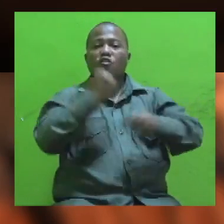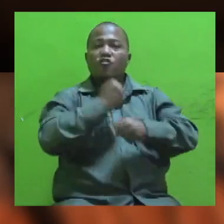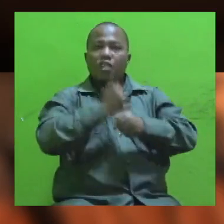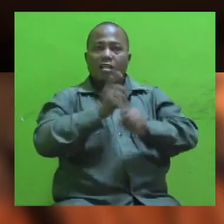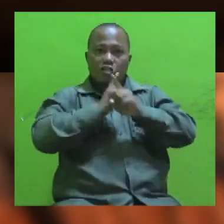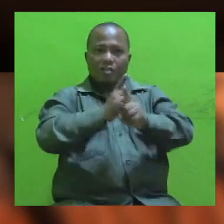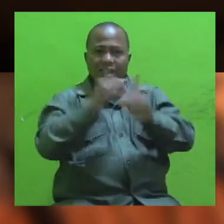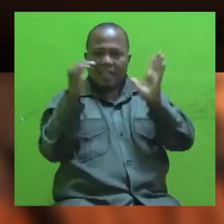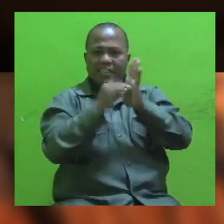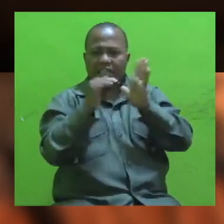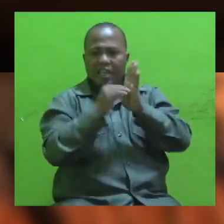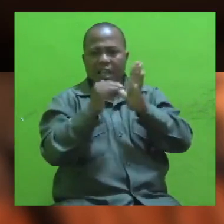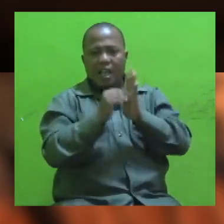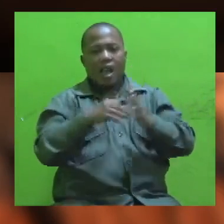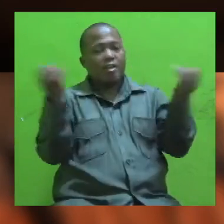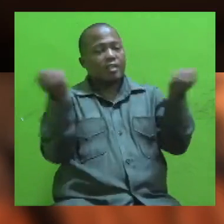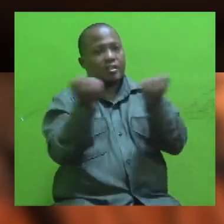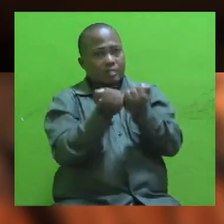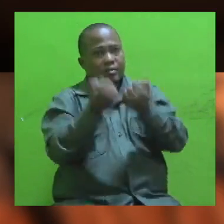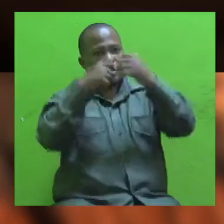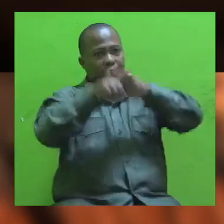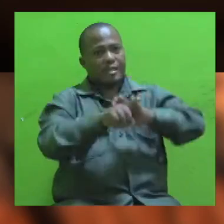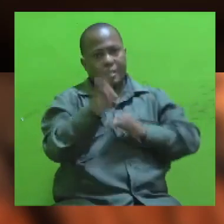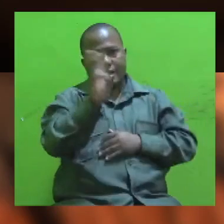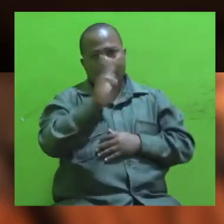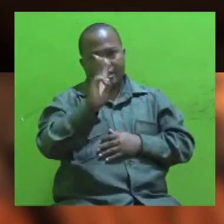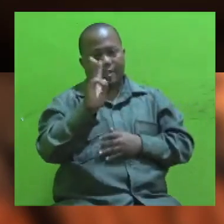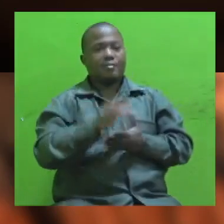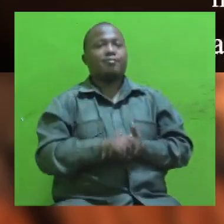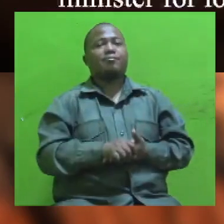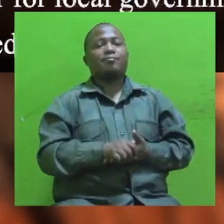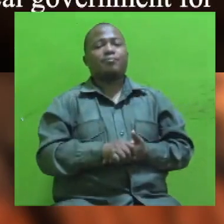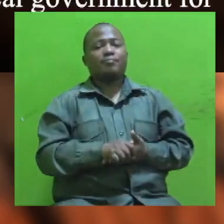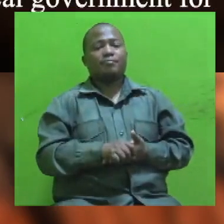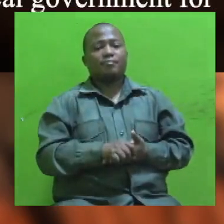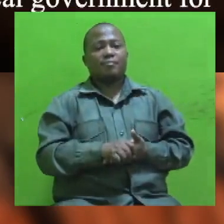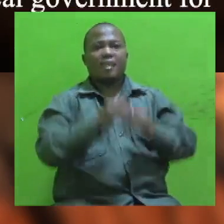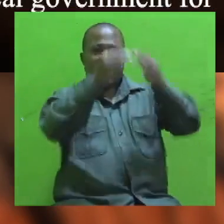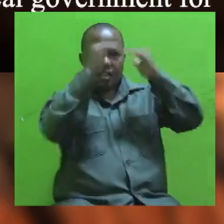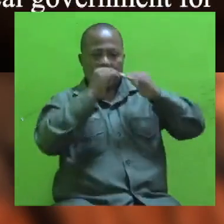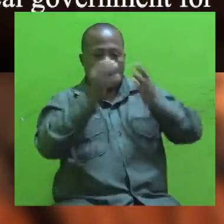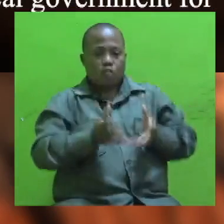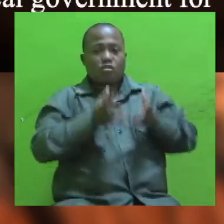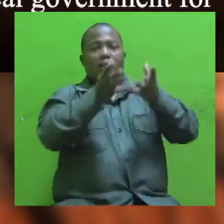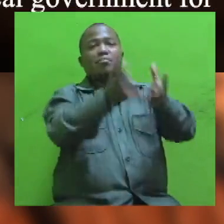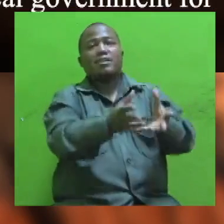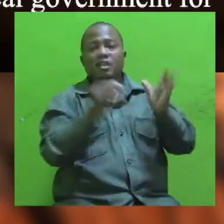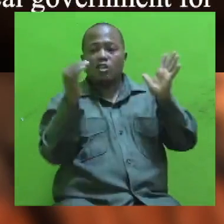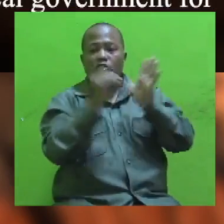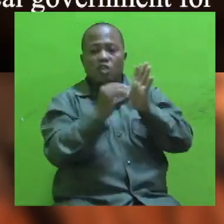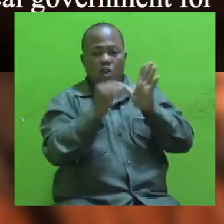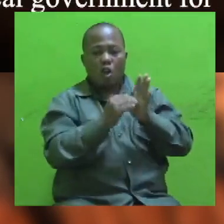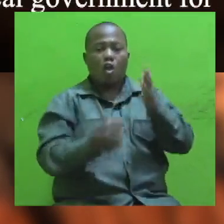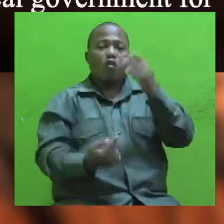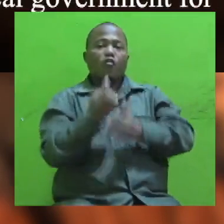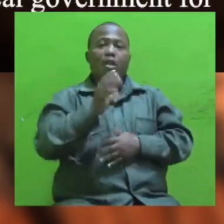This law not interfere with the major law, the basic law constitution. To submit the law to the regional officer for the